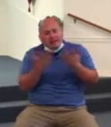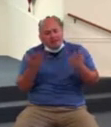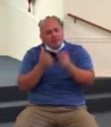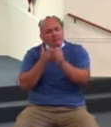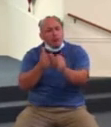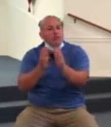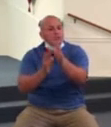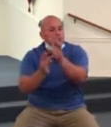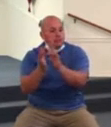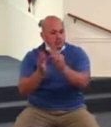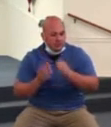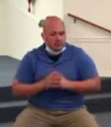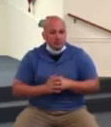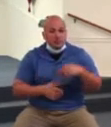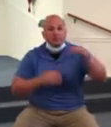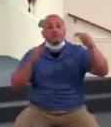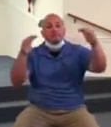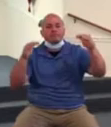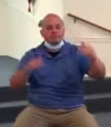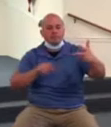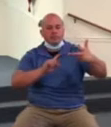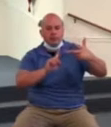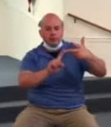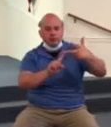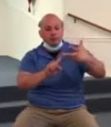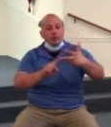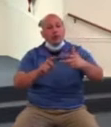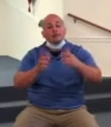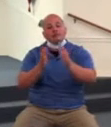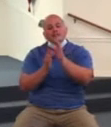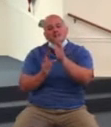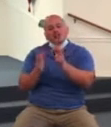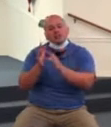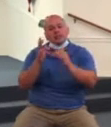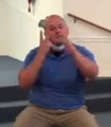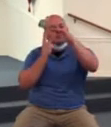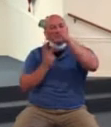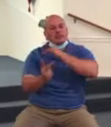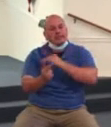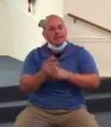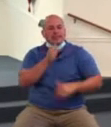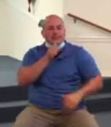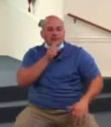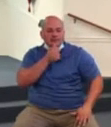The third story, Jesus predicting his suffering, verse 31.